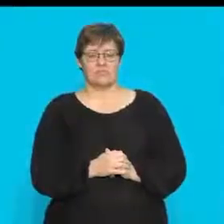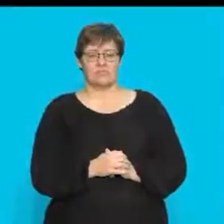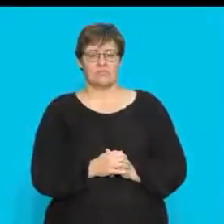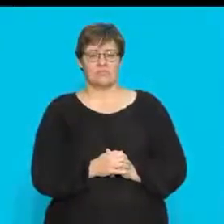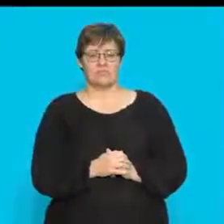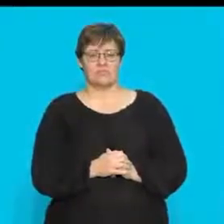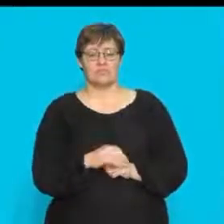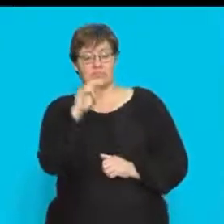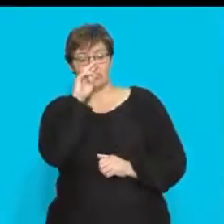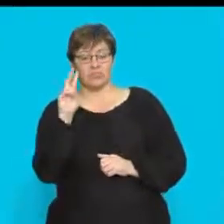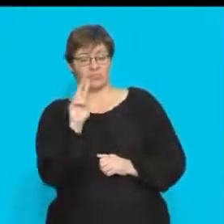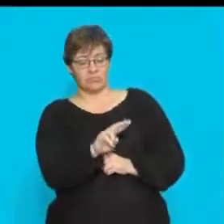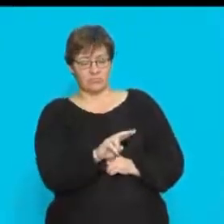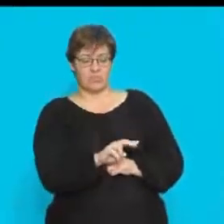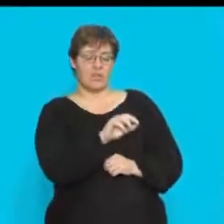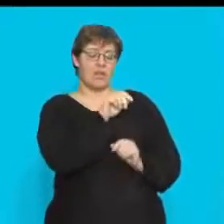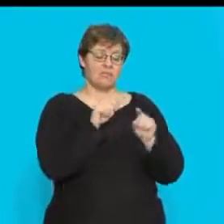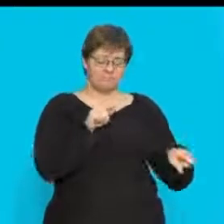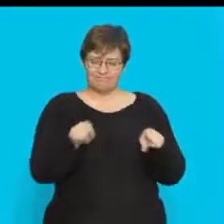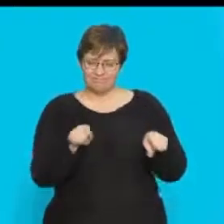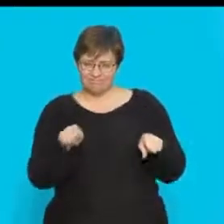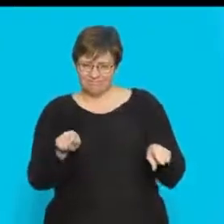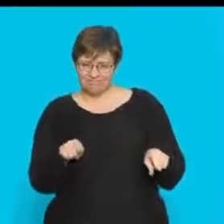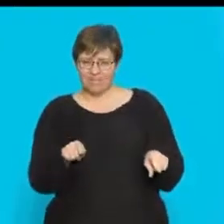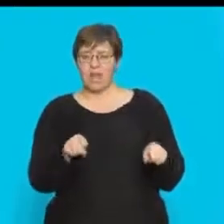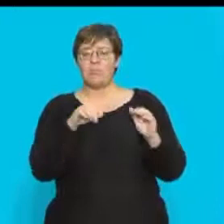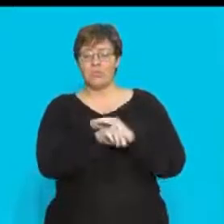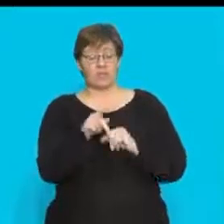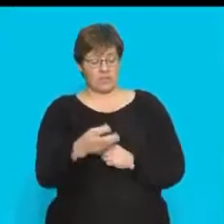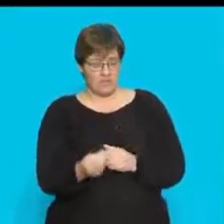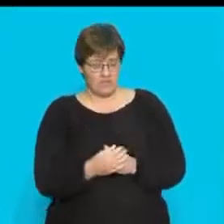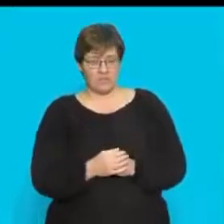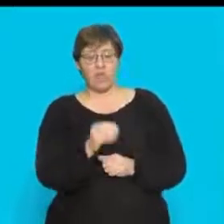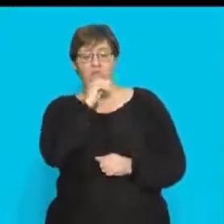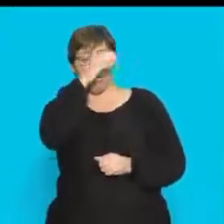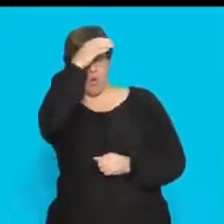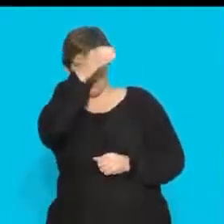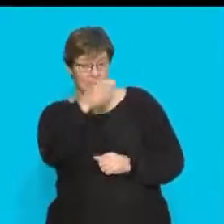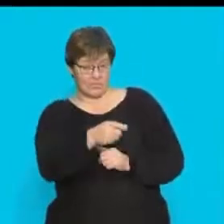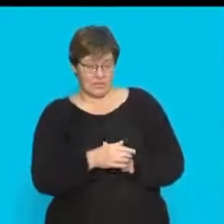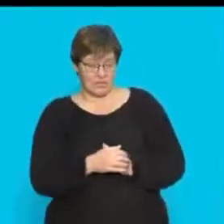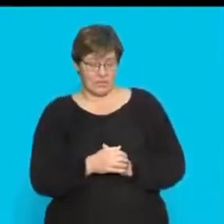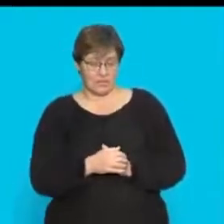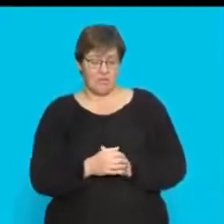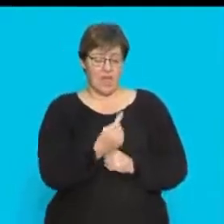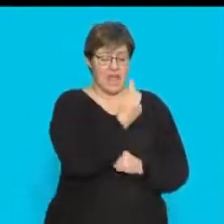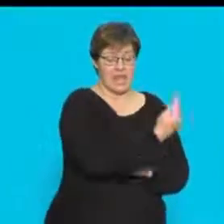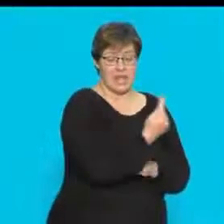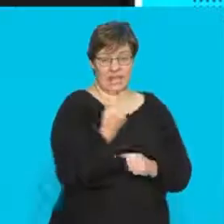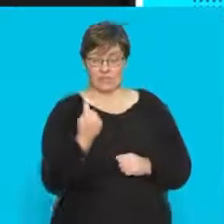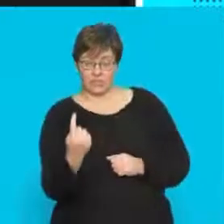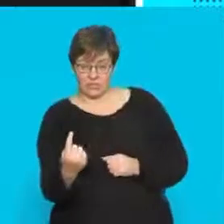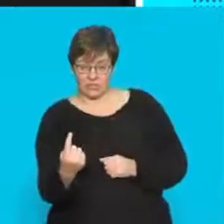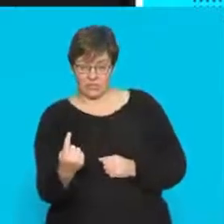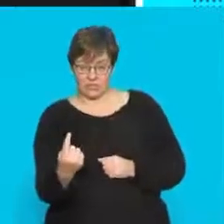All right. So when we're looking at asexual and sexual reproduction, we're going to look at the concept, and